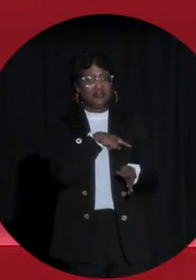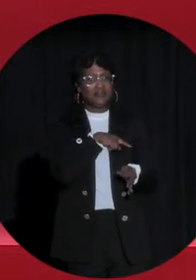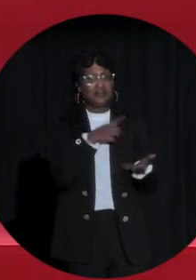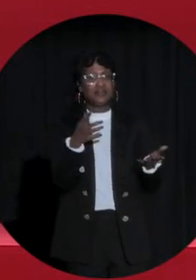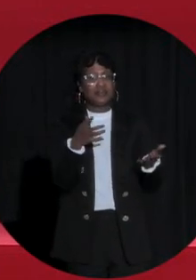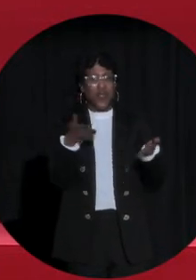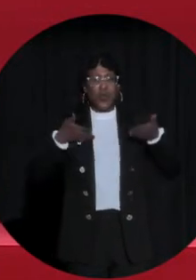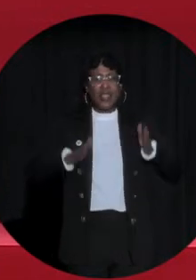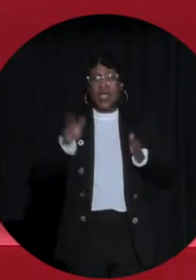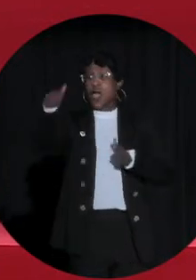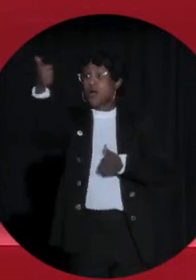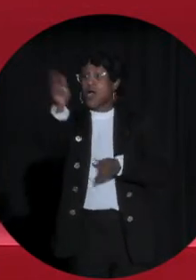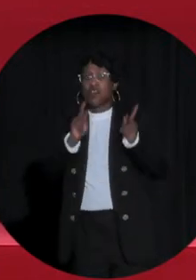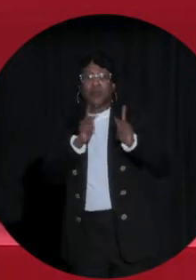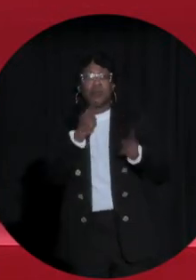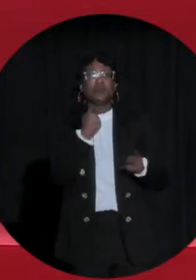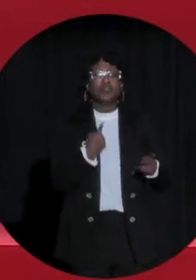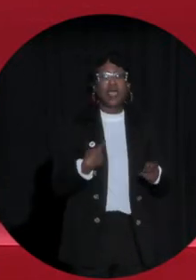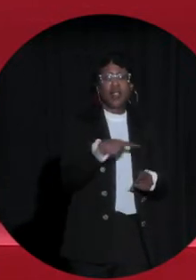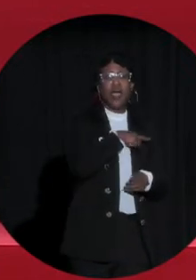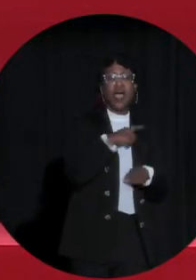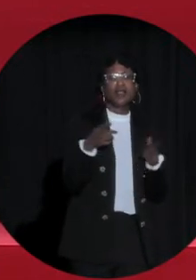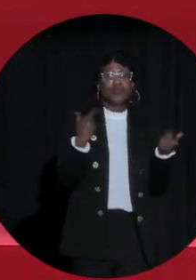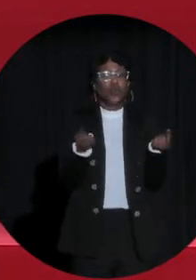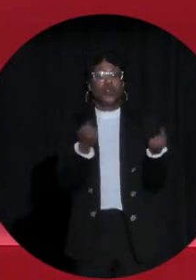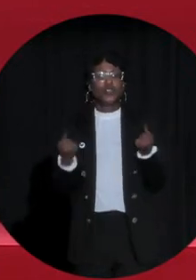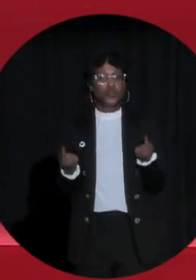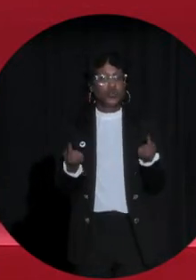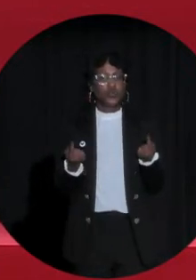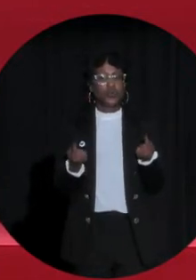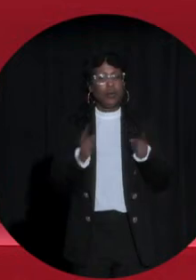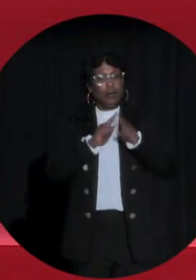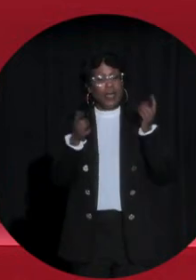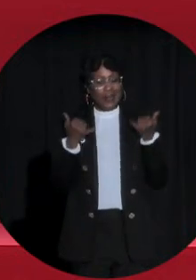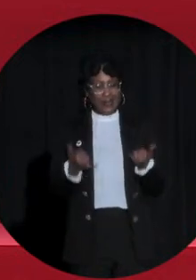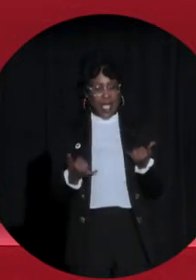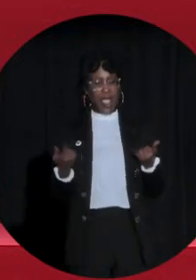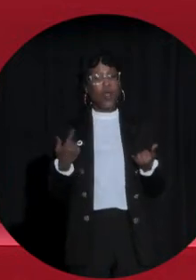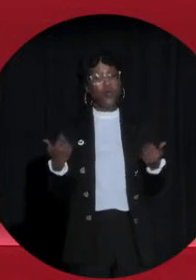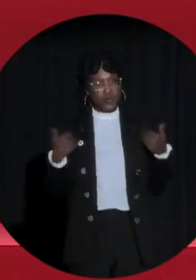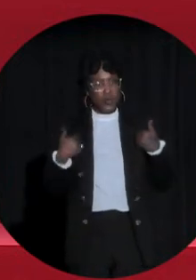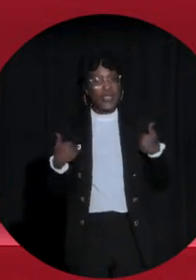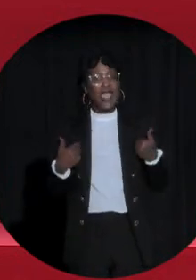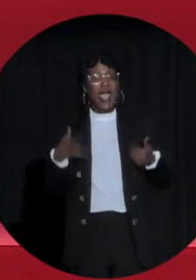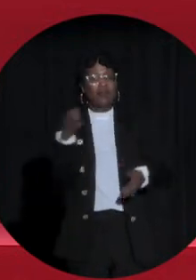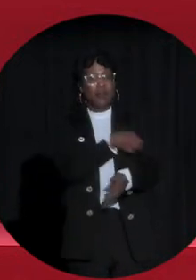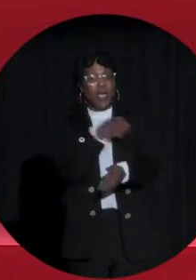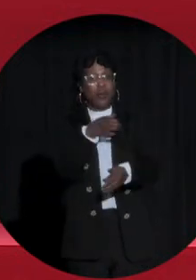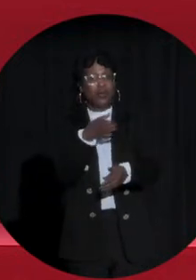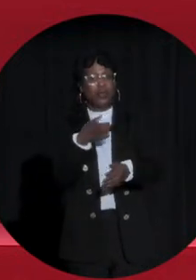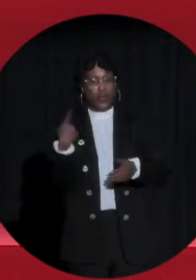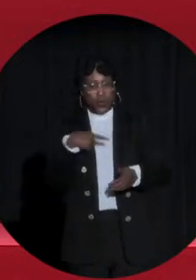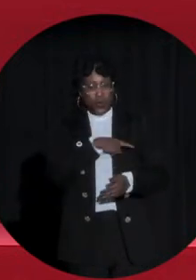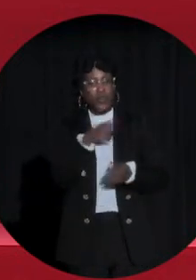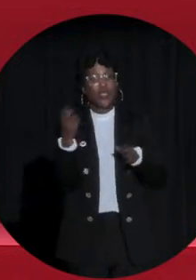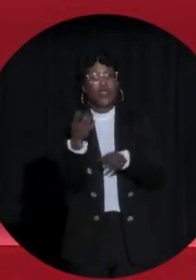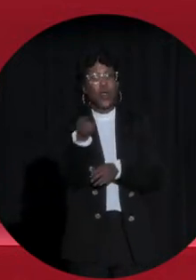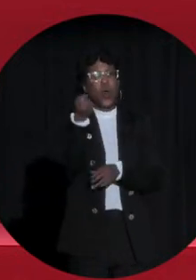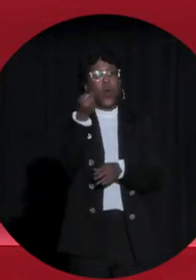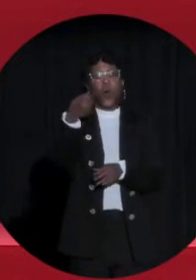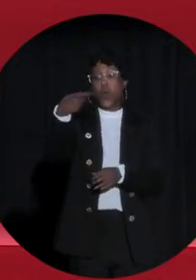be. But now, we hold the pen. Now, we embrace the history that makes us